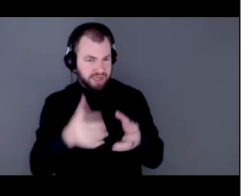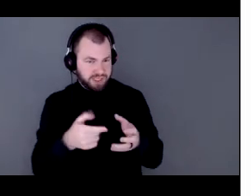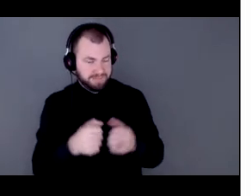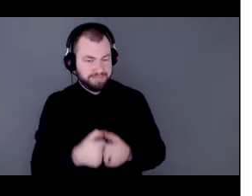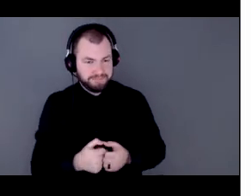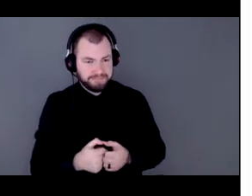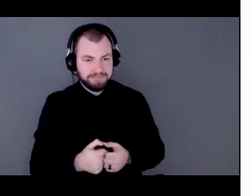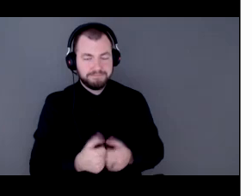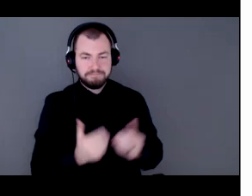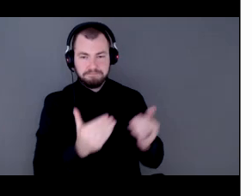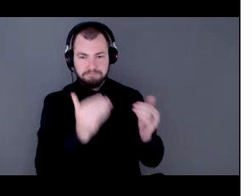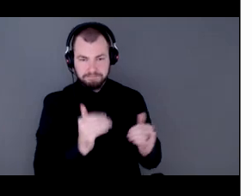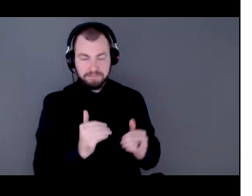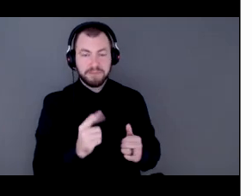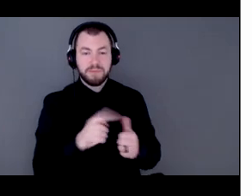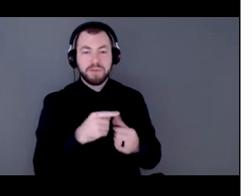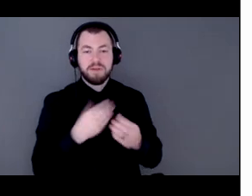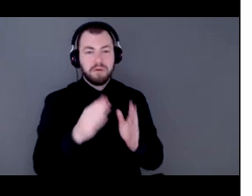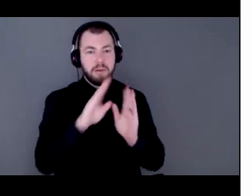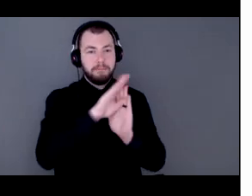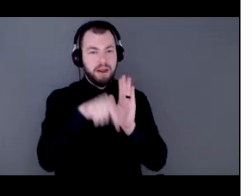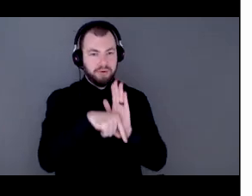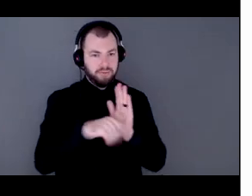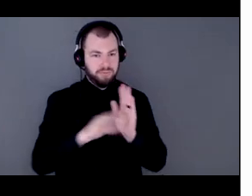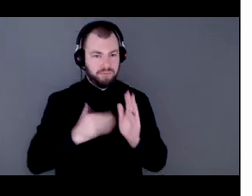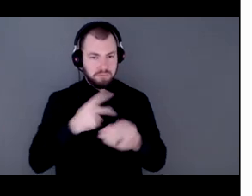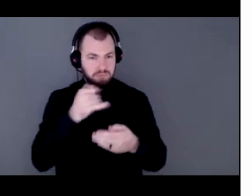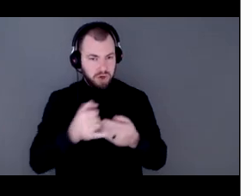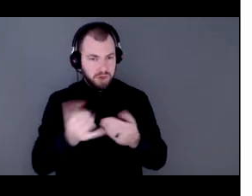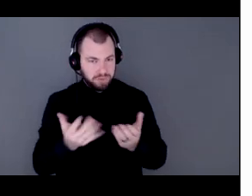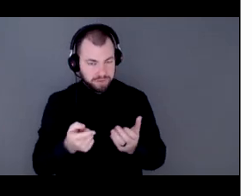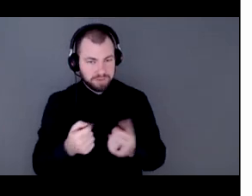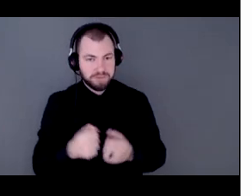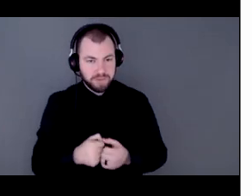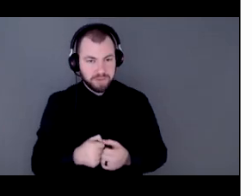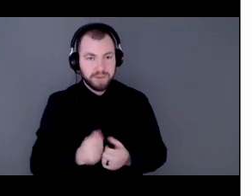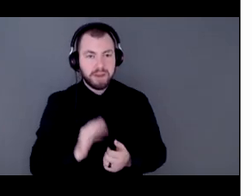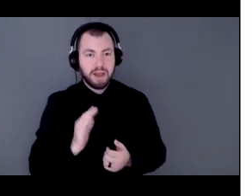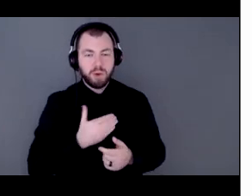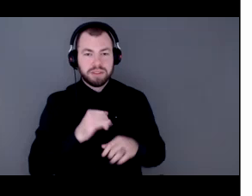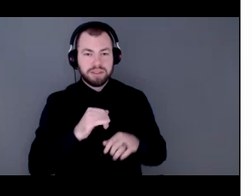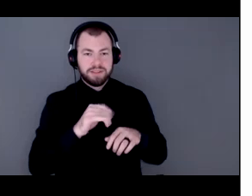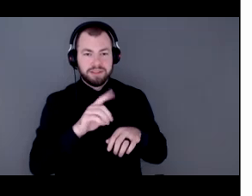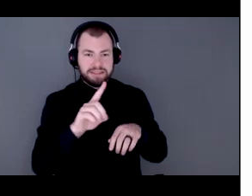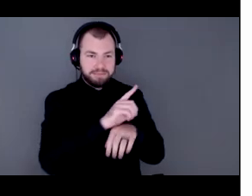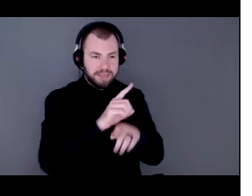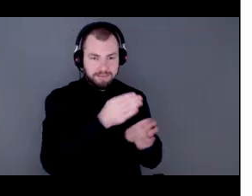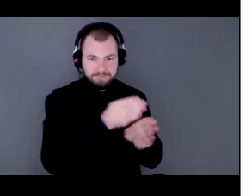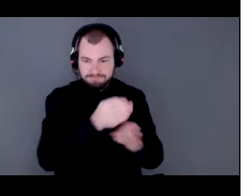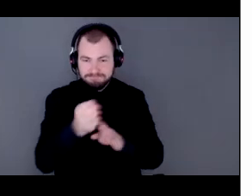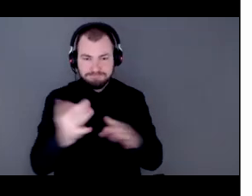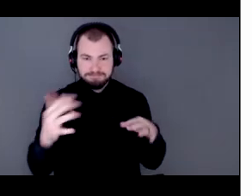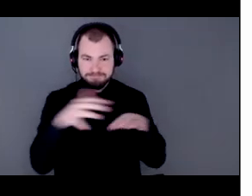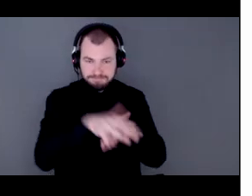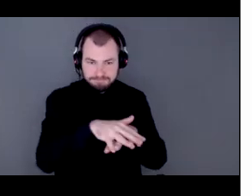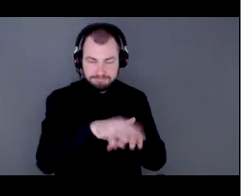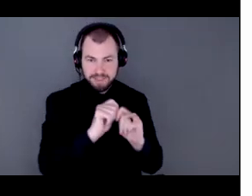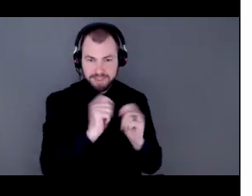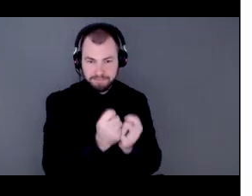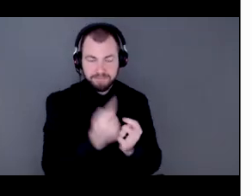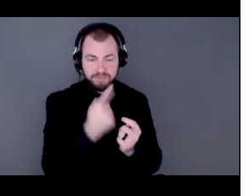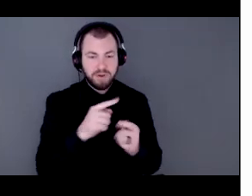First, I want to give you a background about our project. So ours is an interdisciplinary team, and when it comes to our advisory board, it becomes